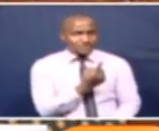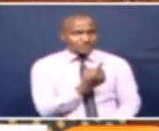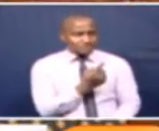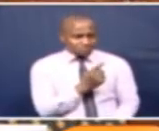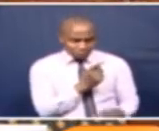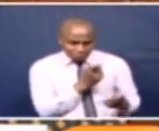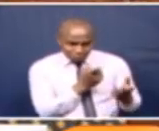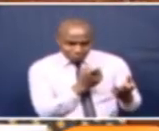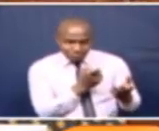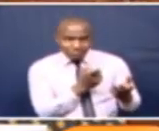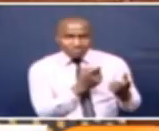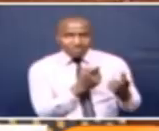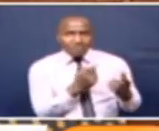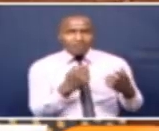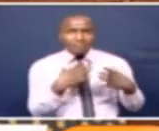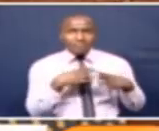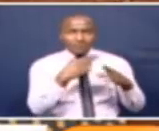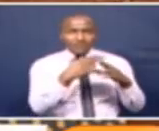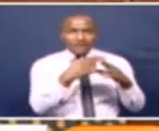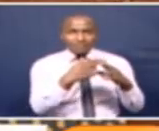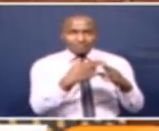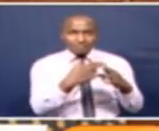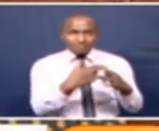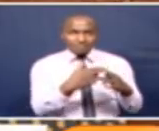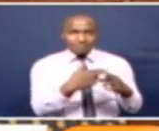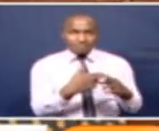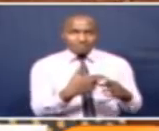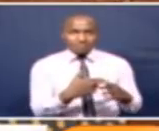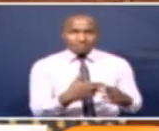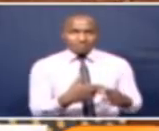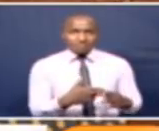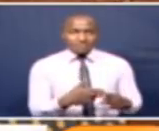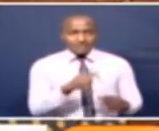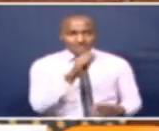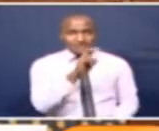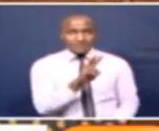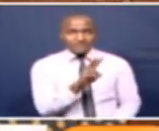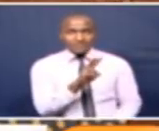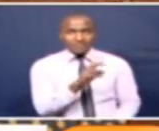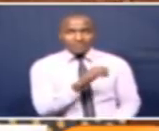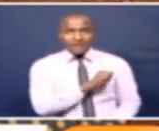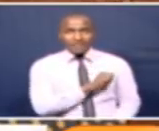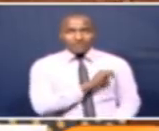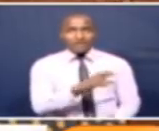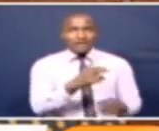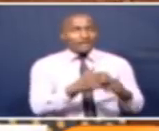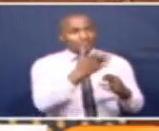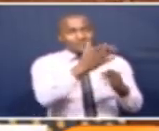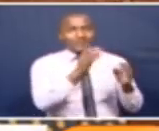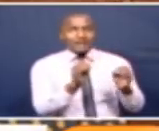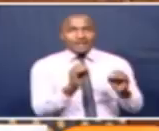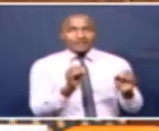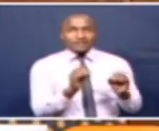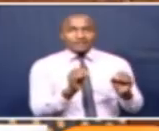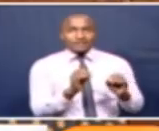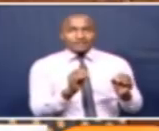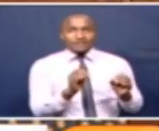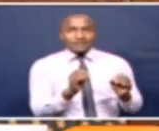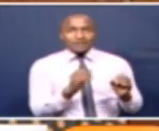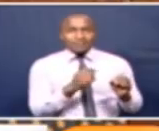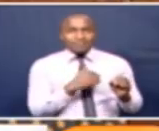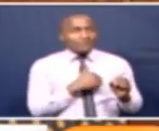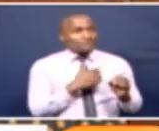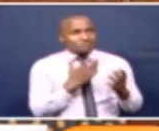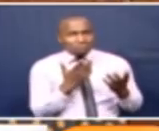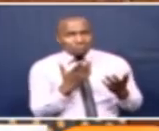and I was seeing other people's names on TV. My daughter's name was not showing up that time. So I was wondering what is